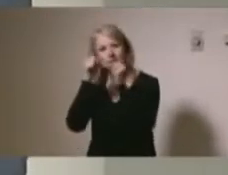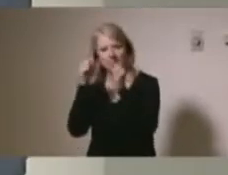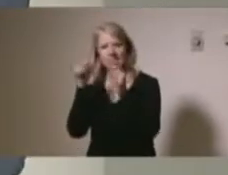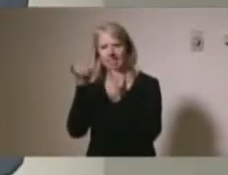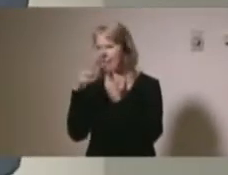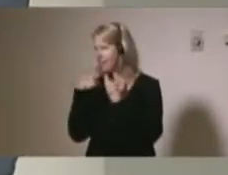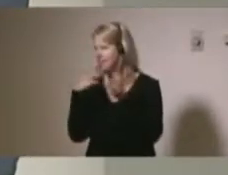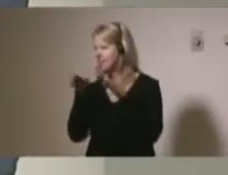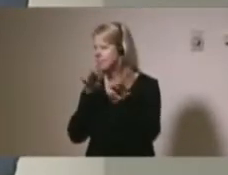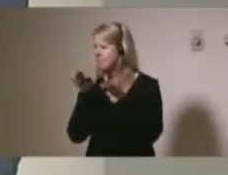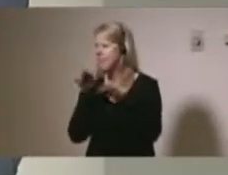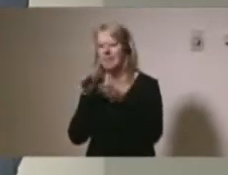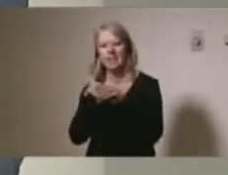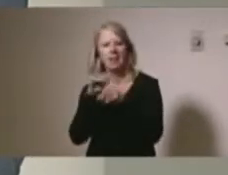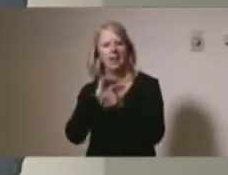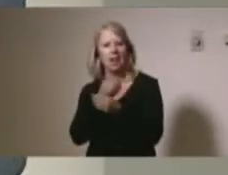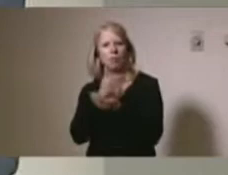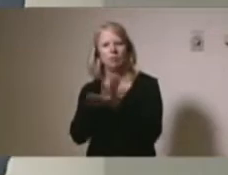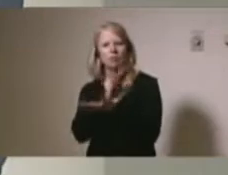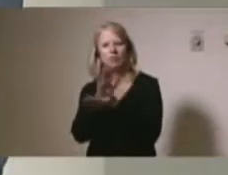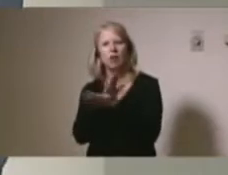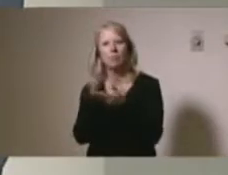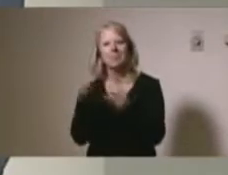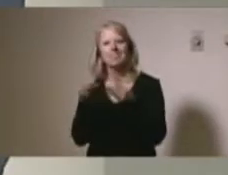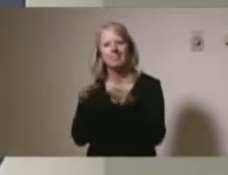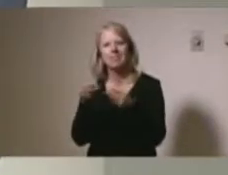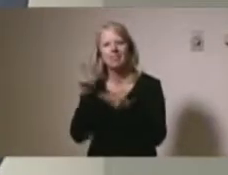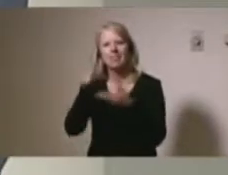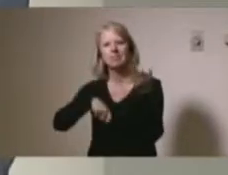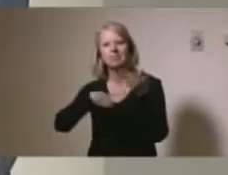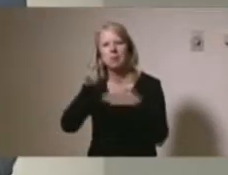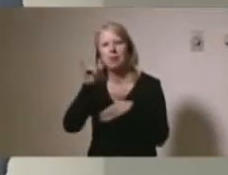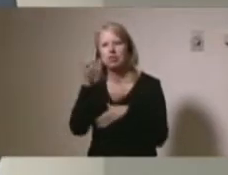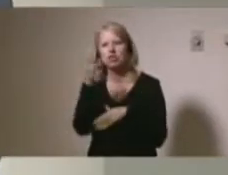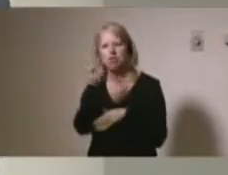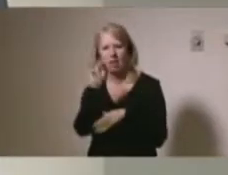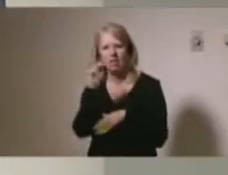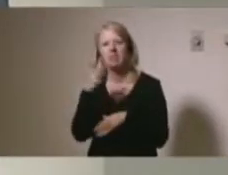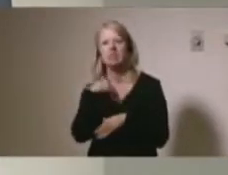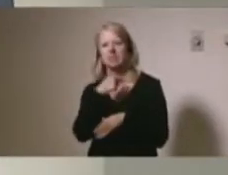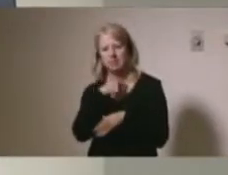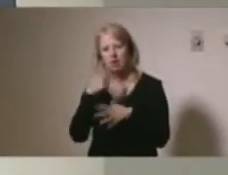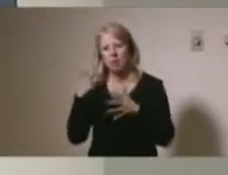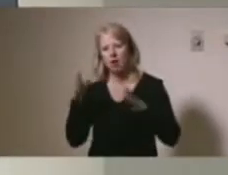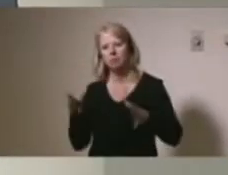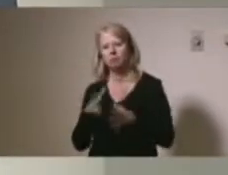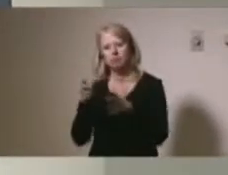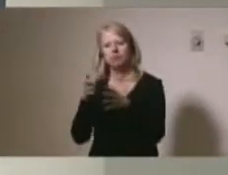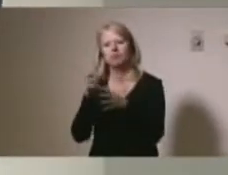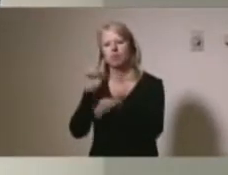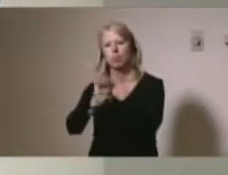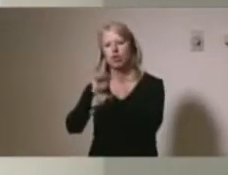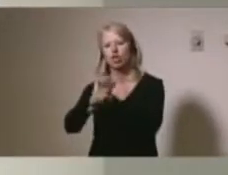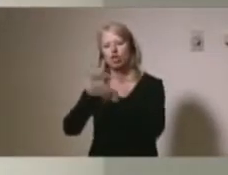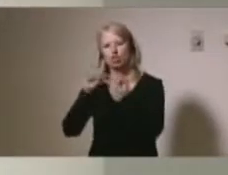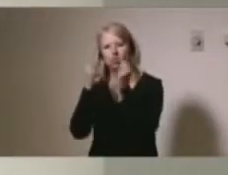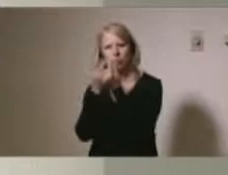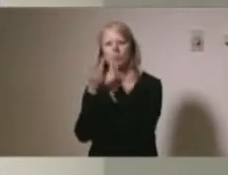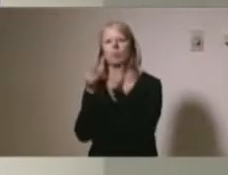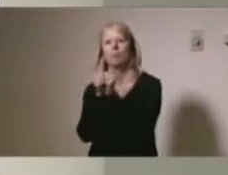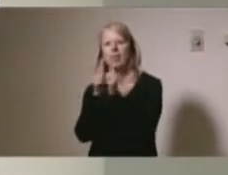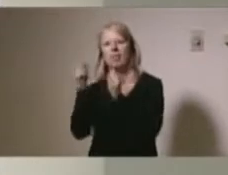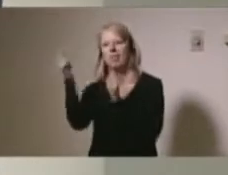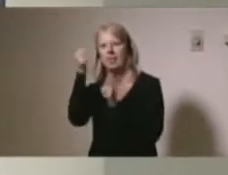in the document explained or prepared by John. We want to create a working group with the government